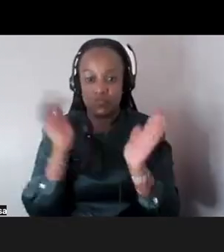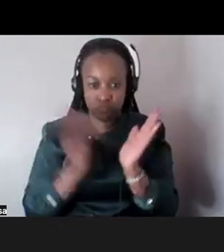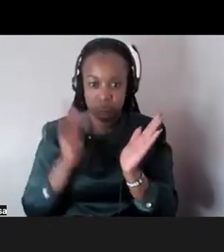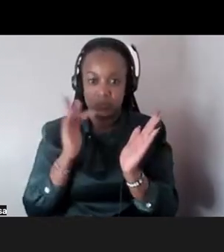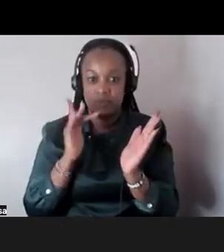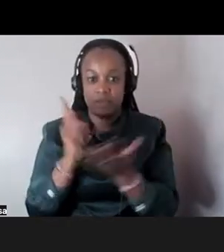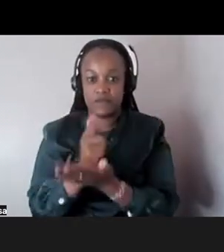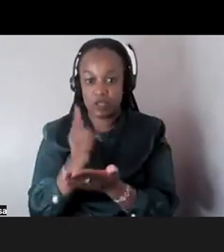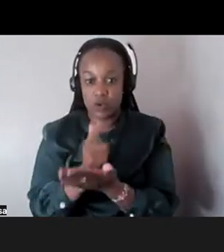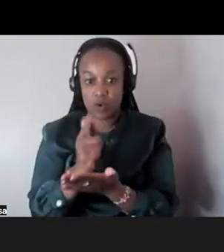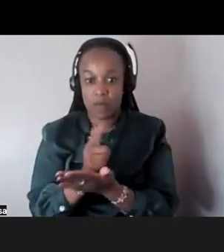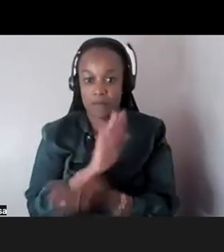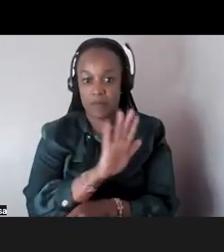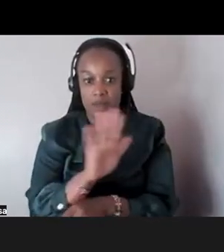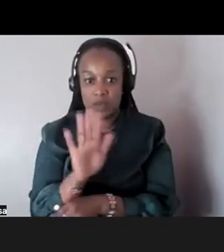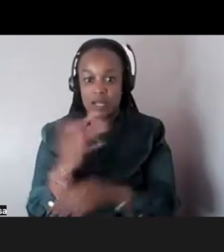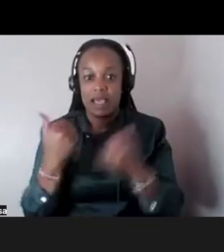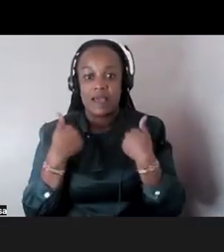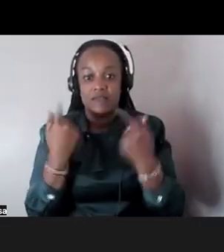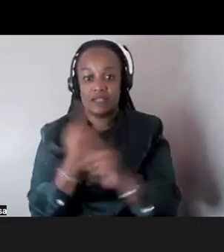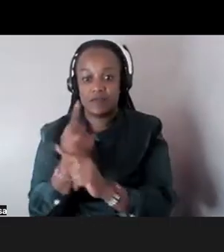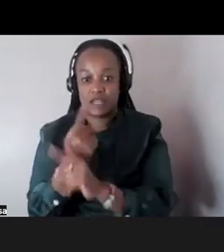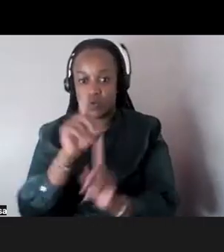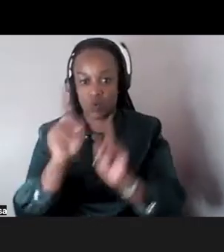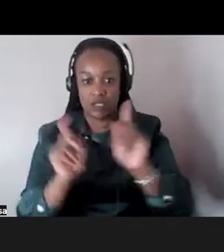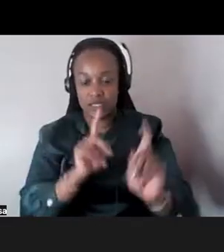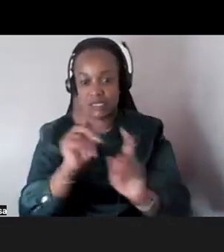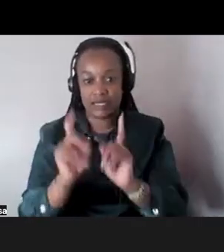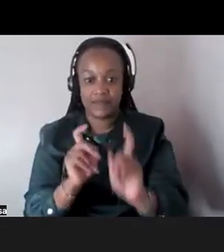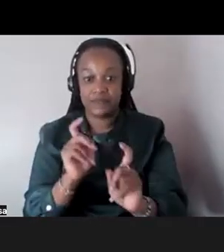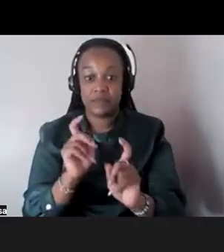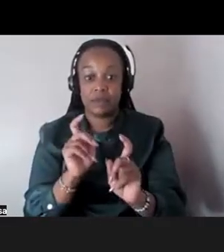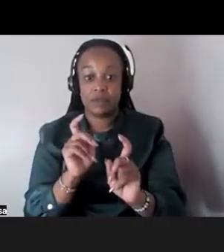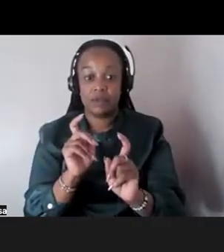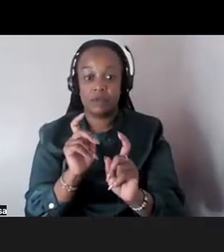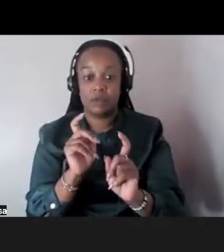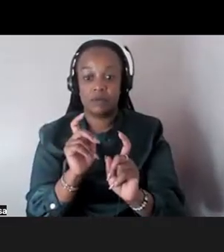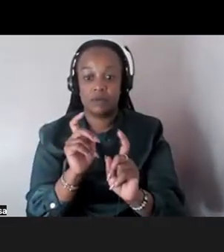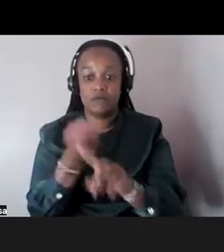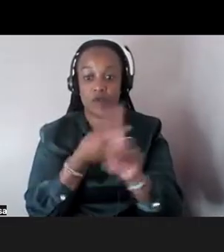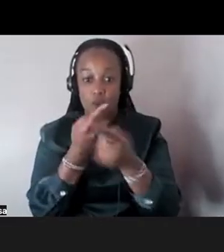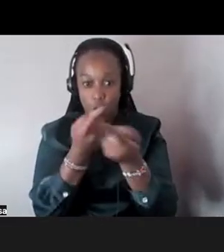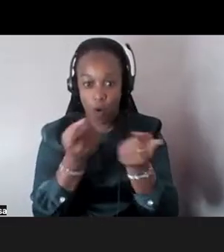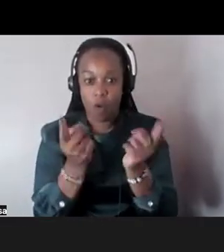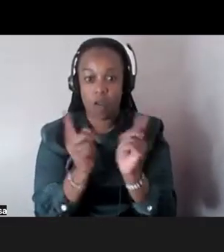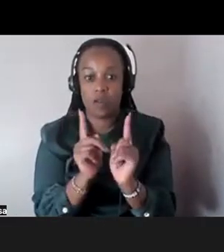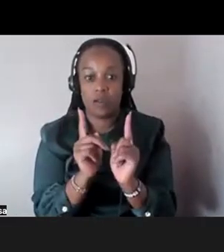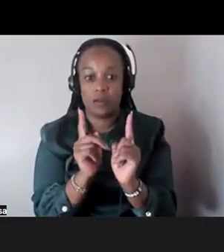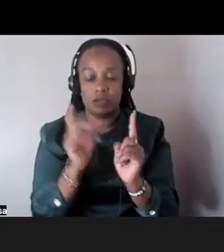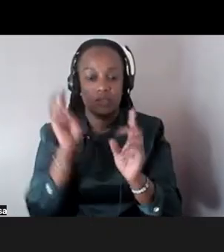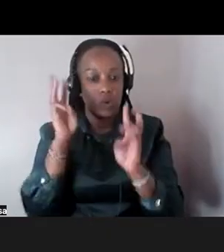we're going to go through a series of questions. Then we'll open it up to questions from all of you as well. So don't worry, there will be